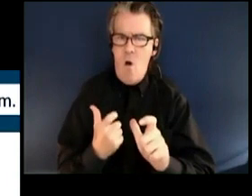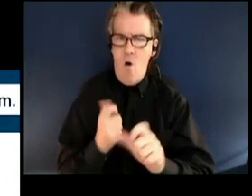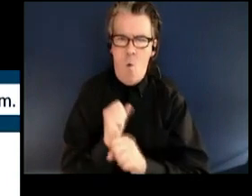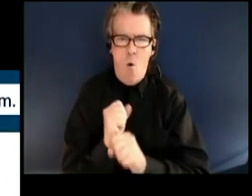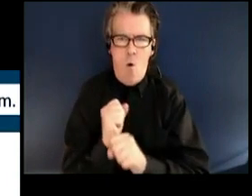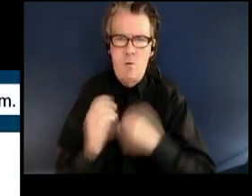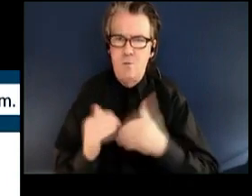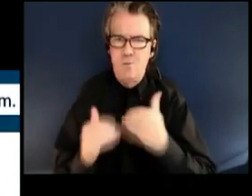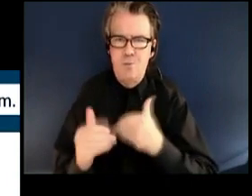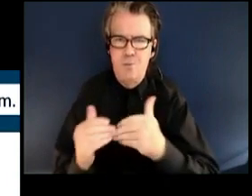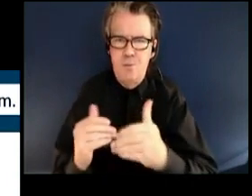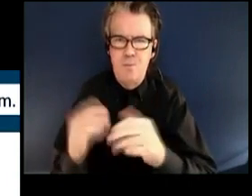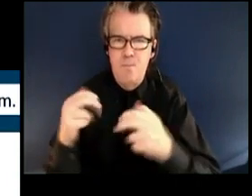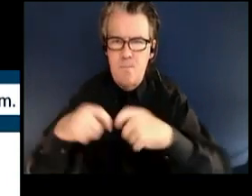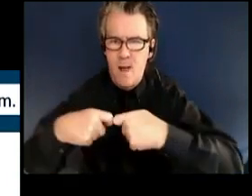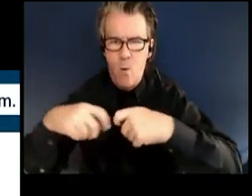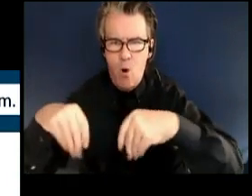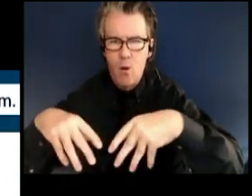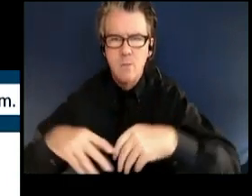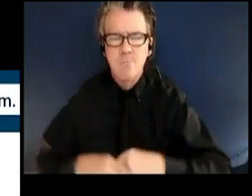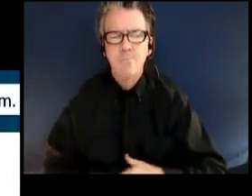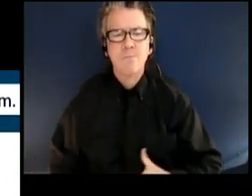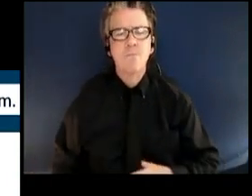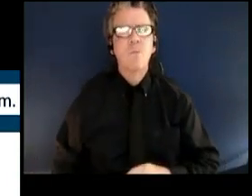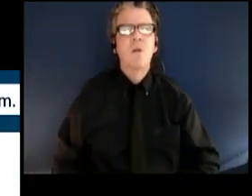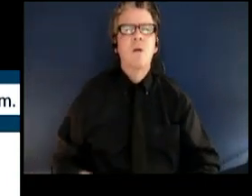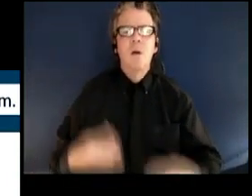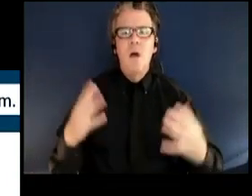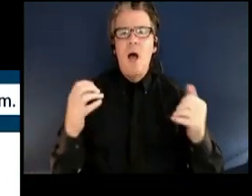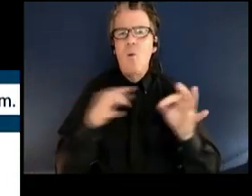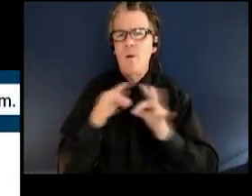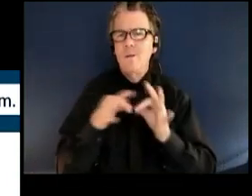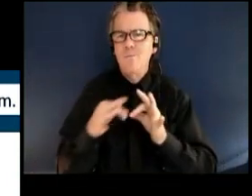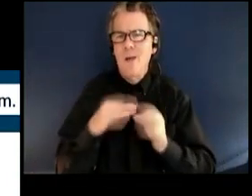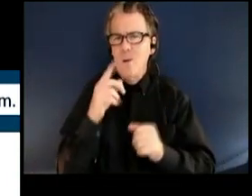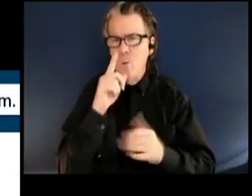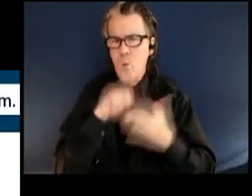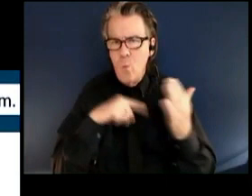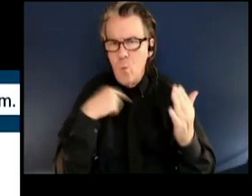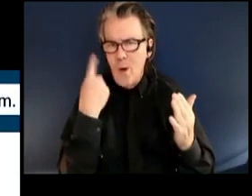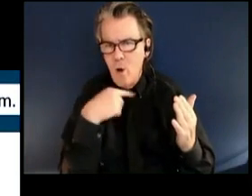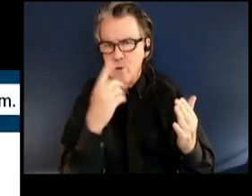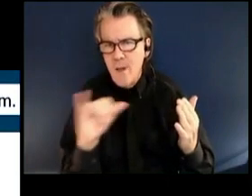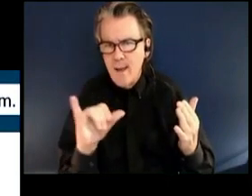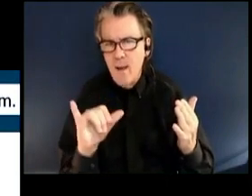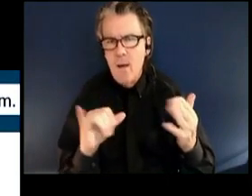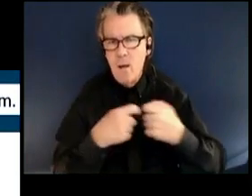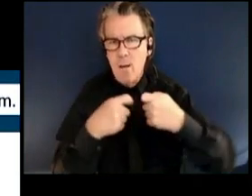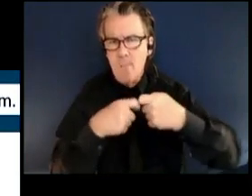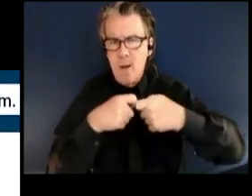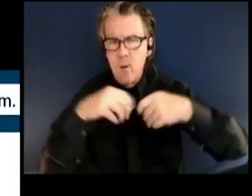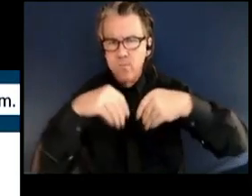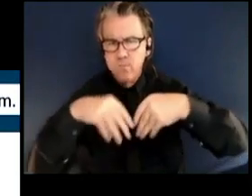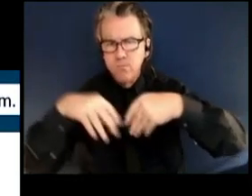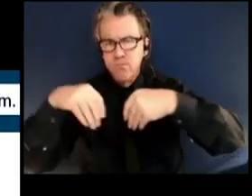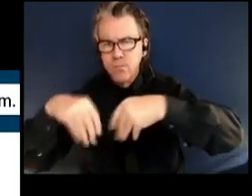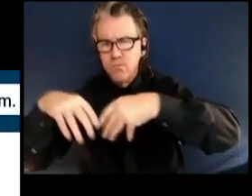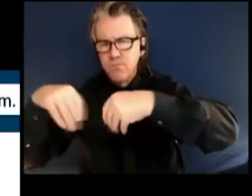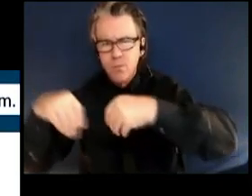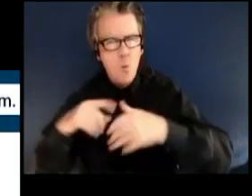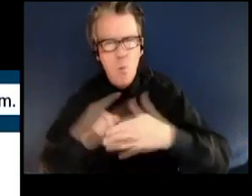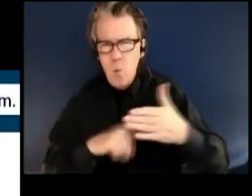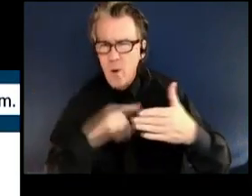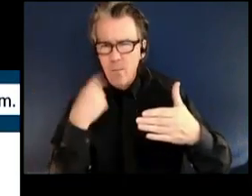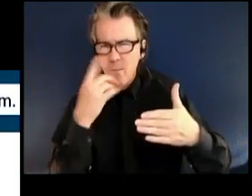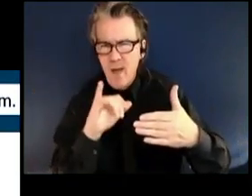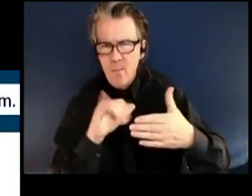and what we do in the process of doing that. So first and foremost, we have a sizable